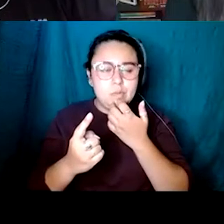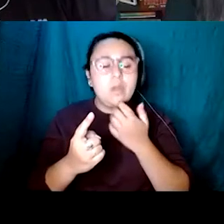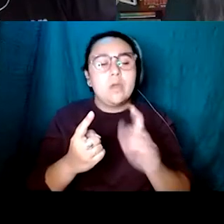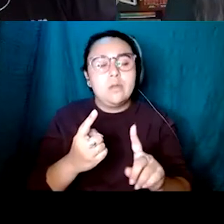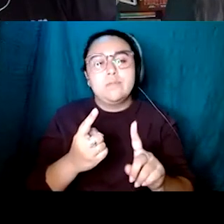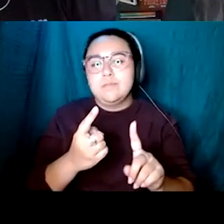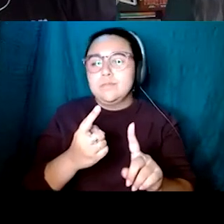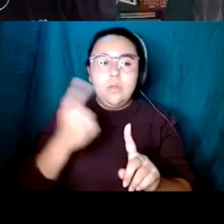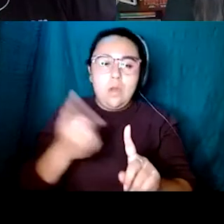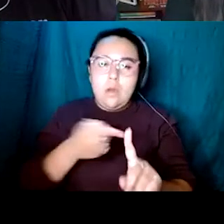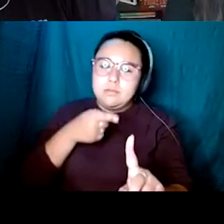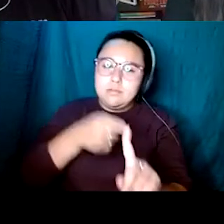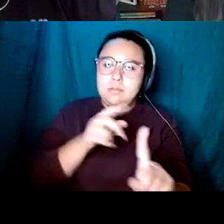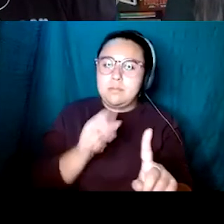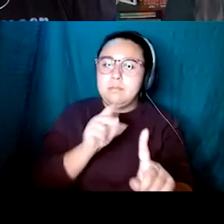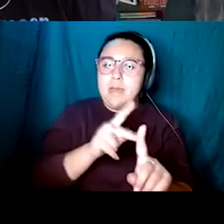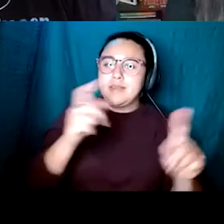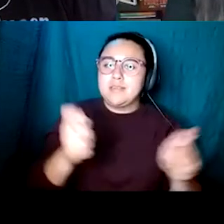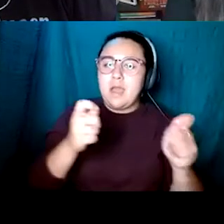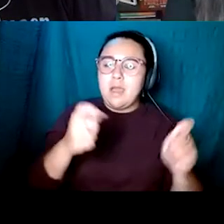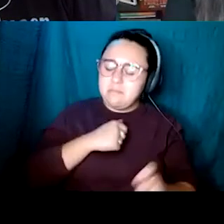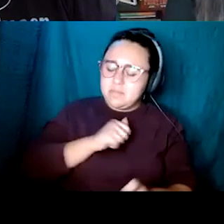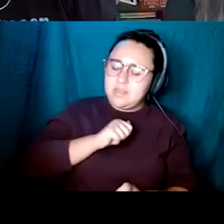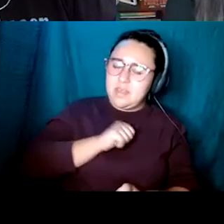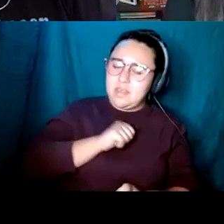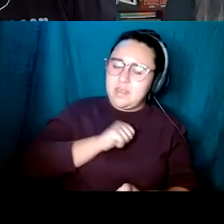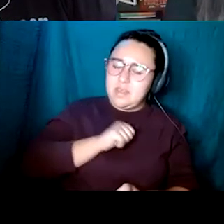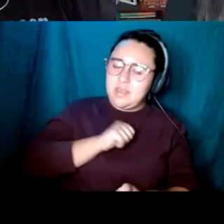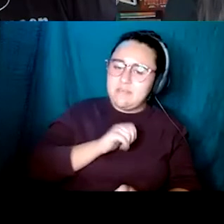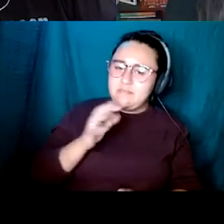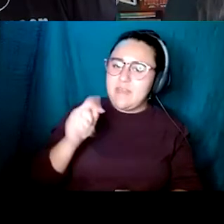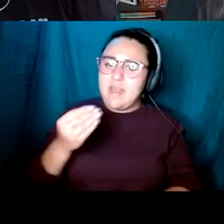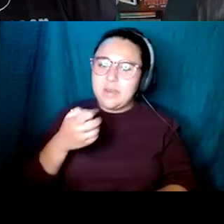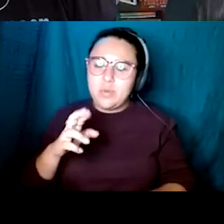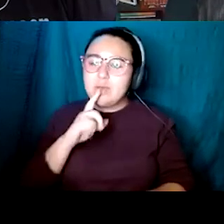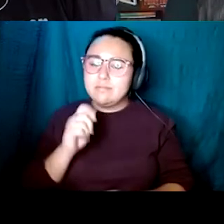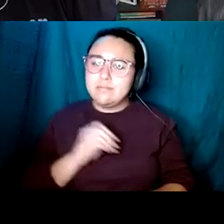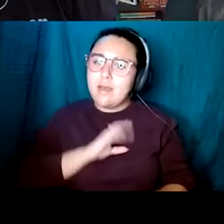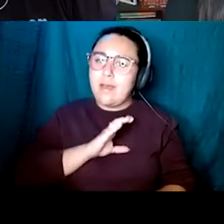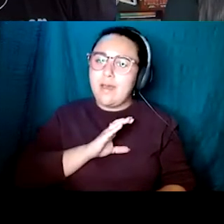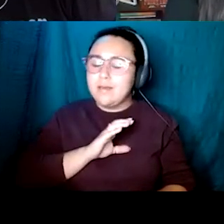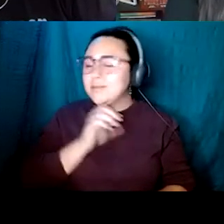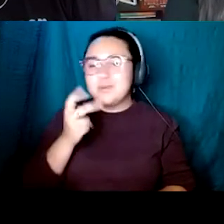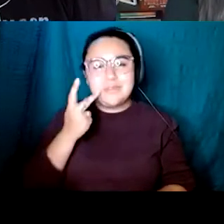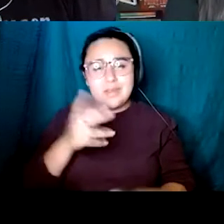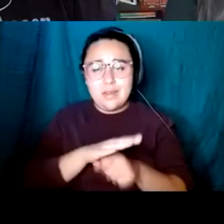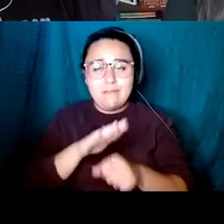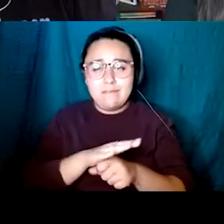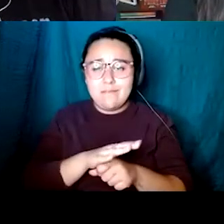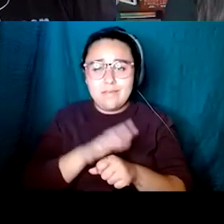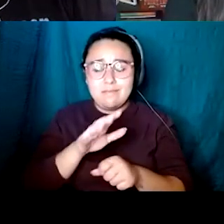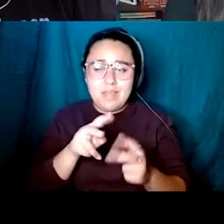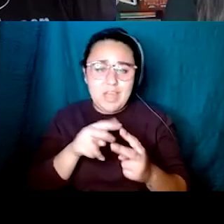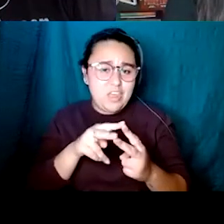a celebration of being fat and queer, which, you know, we still don't see enough, of either of those